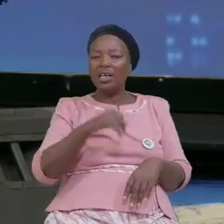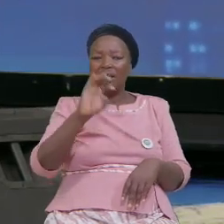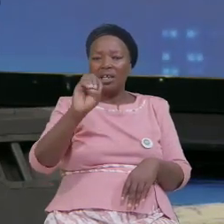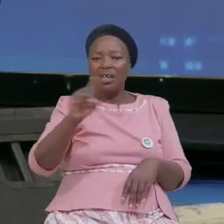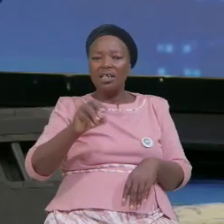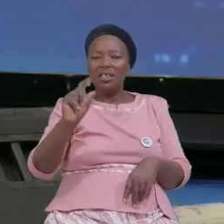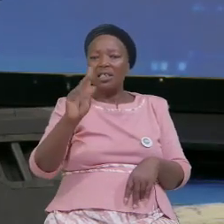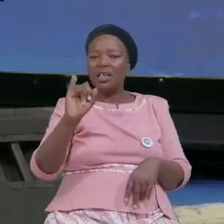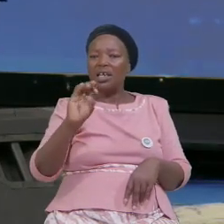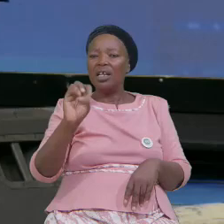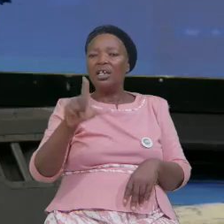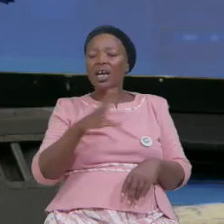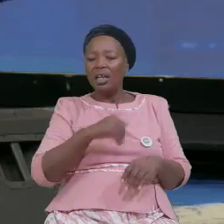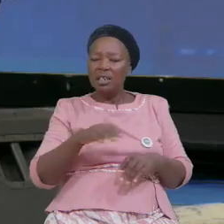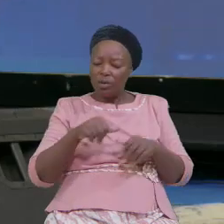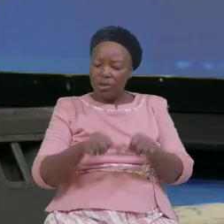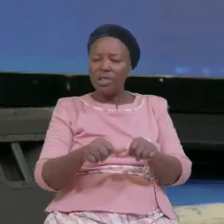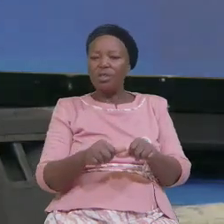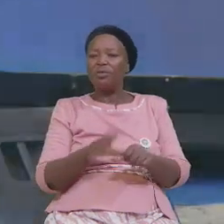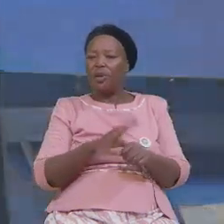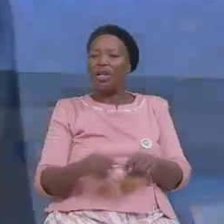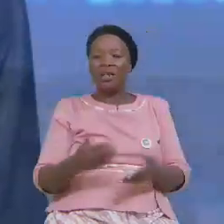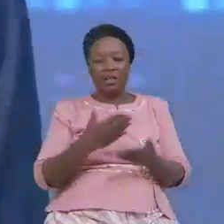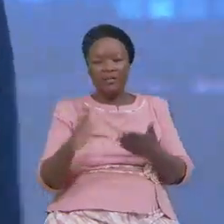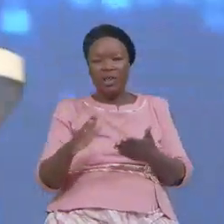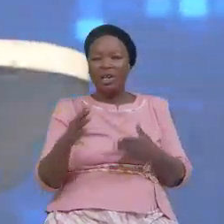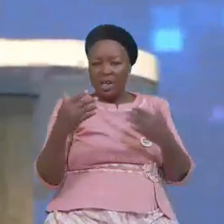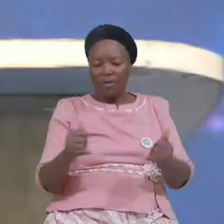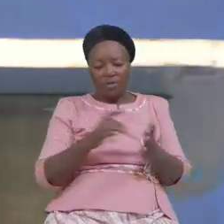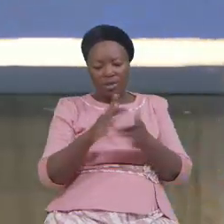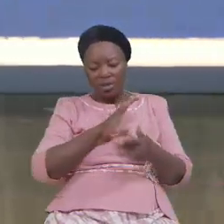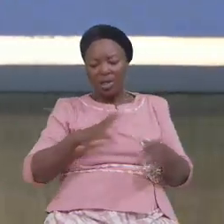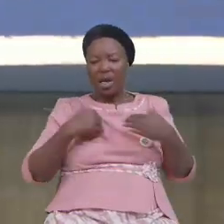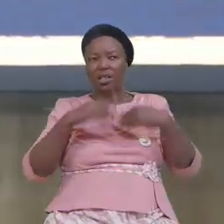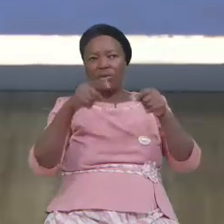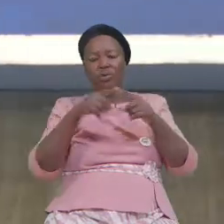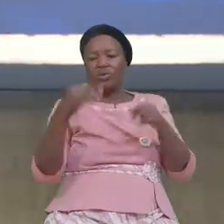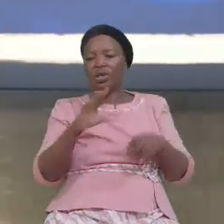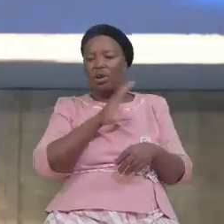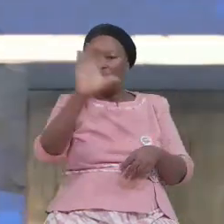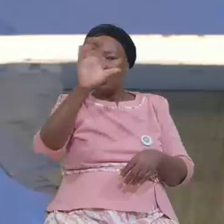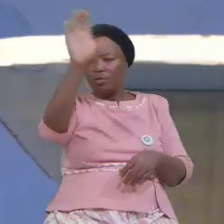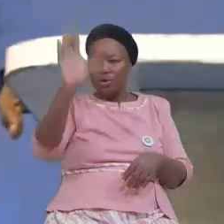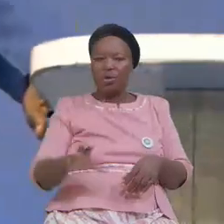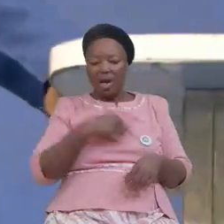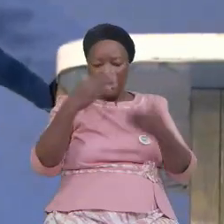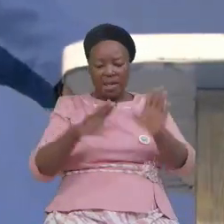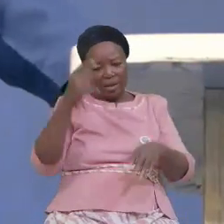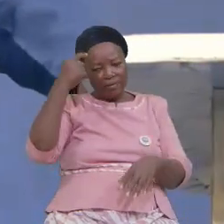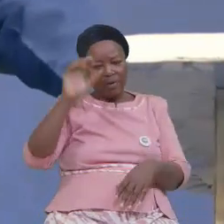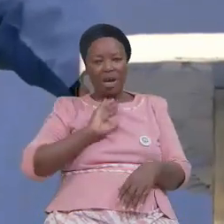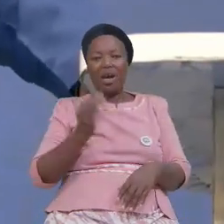now Christ has gone to the cross. He died for our sins. And whosoever shall call on the name of